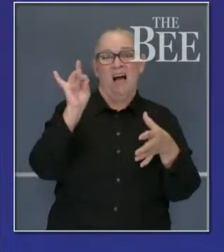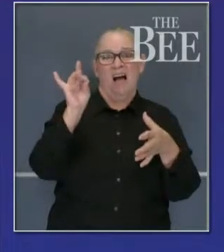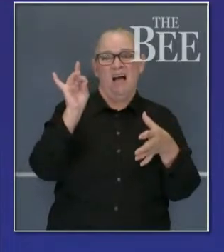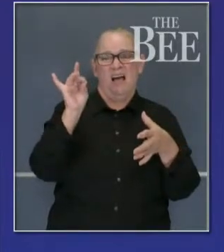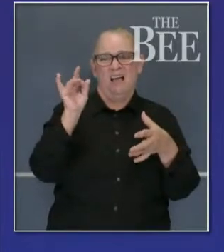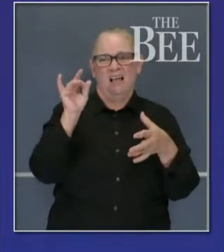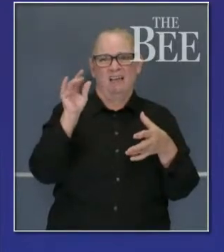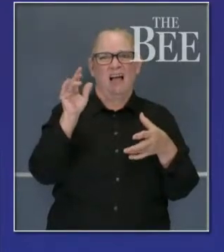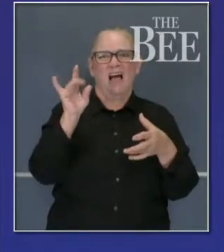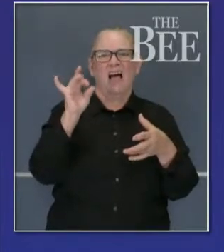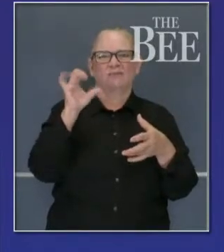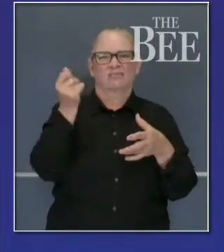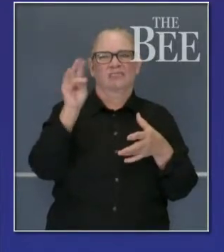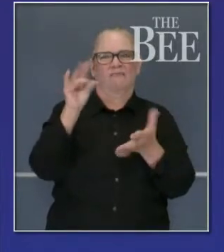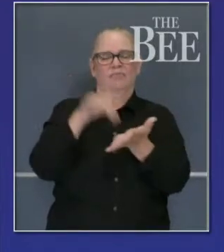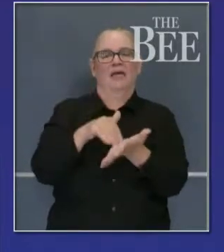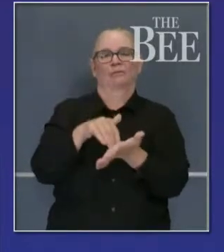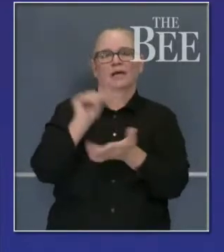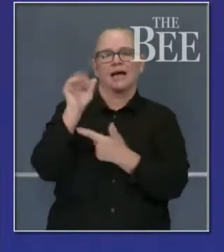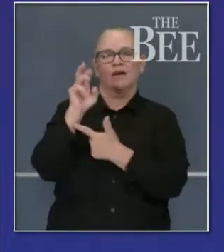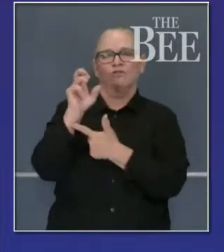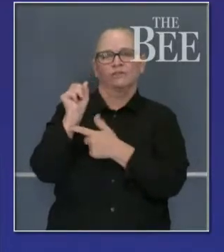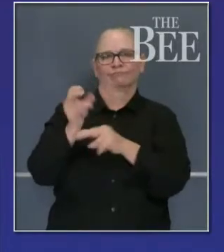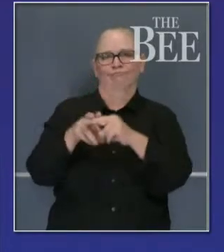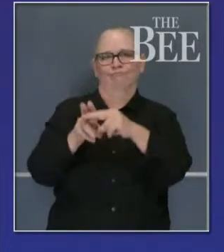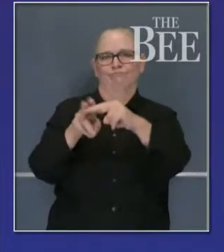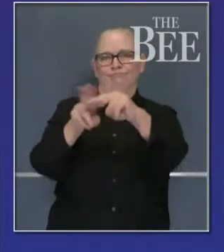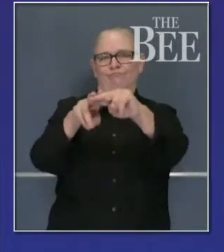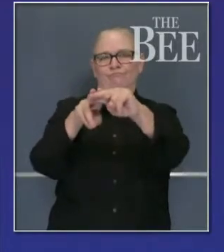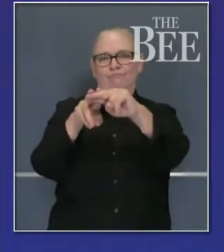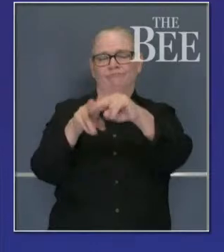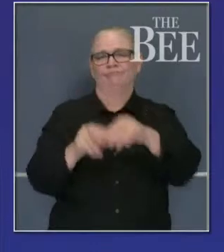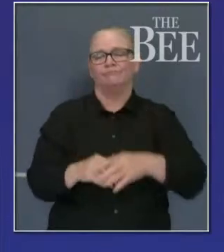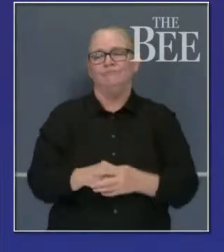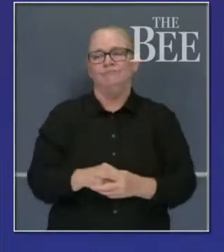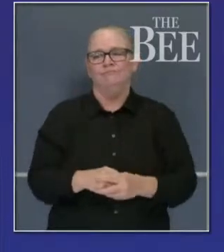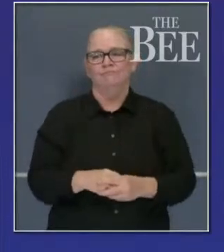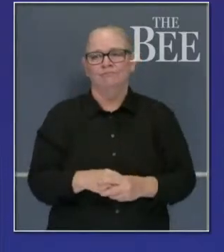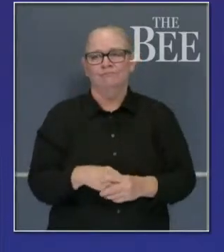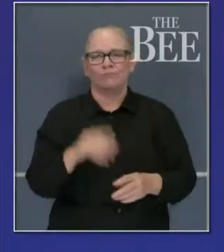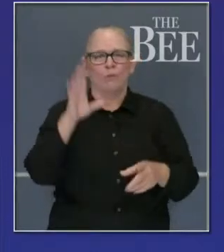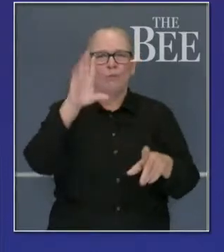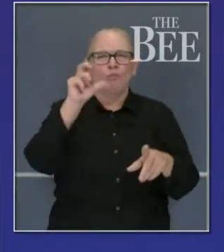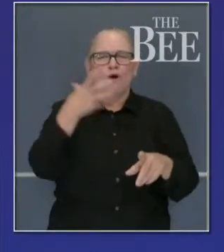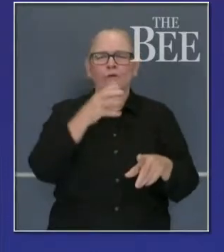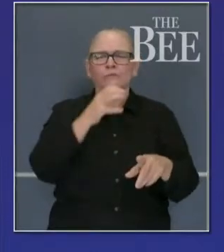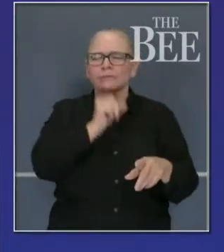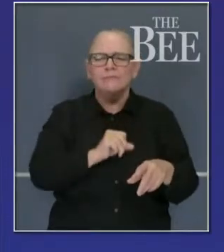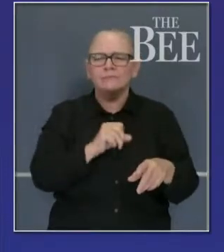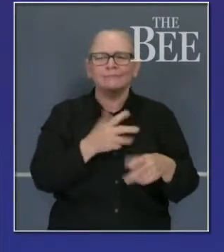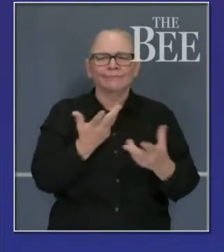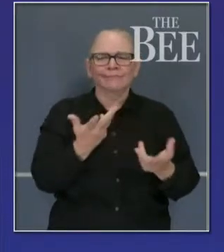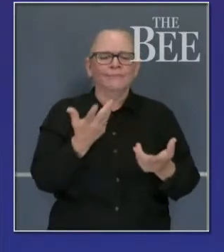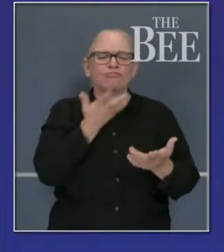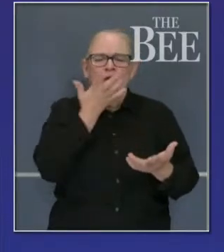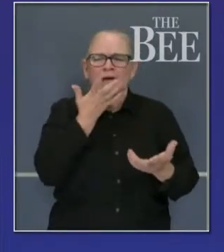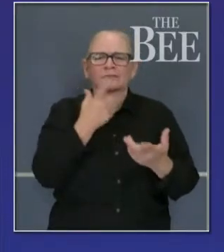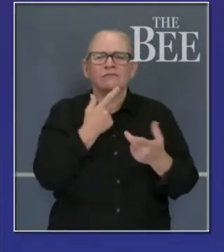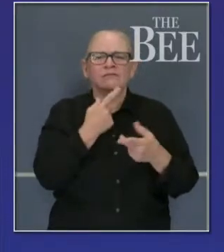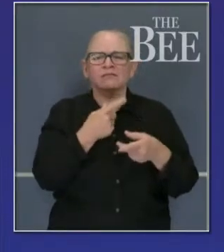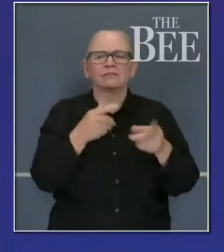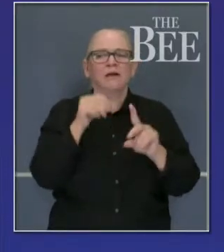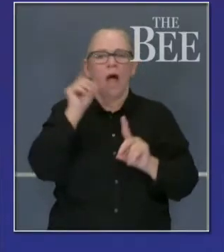817 acres this week. A lot of that is brush, not just forest fire, a lot of grass fire as well.